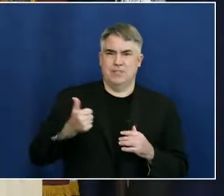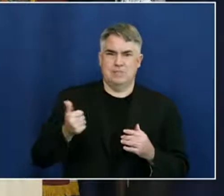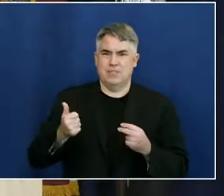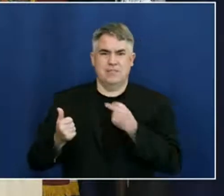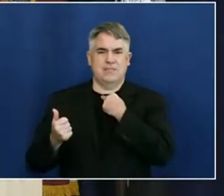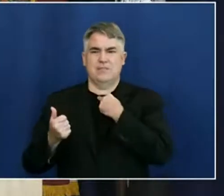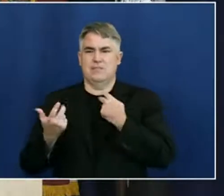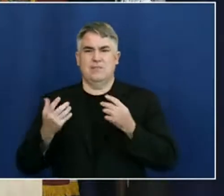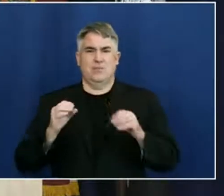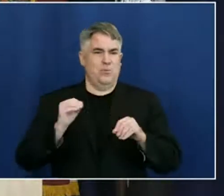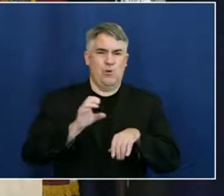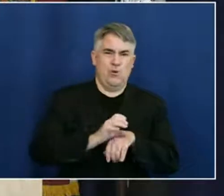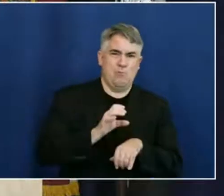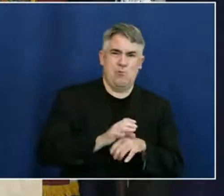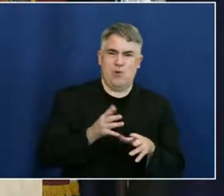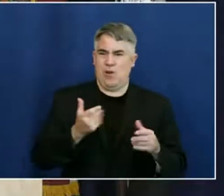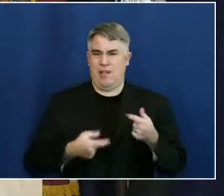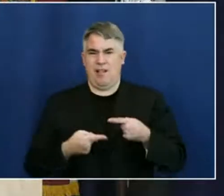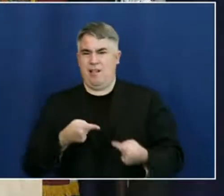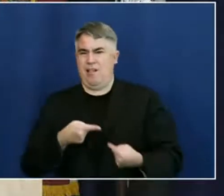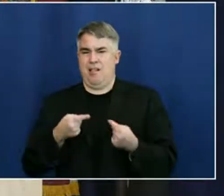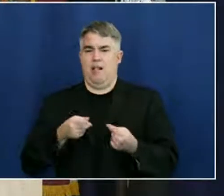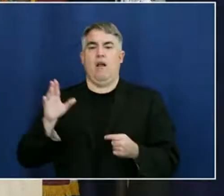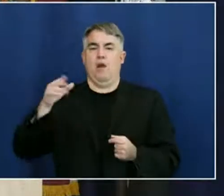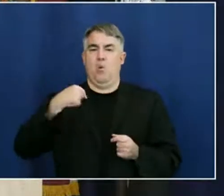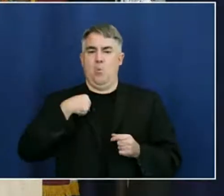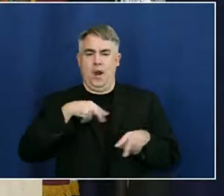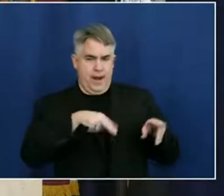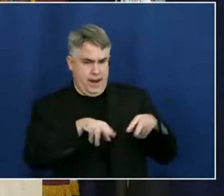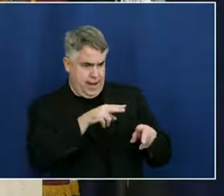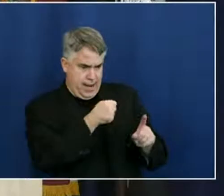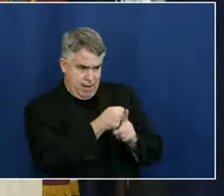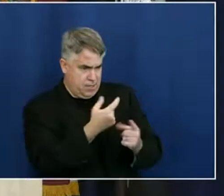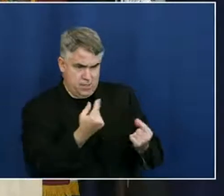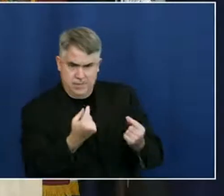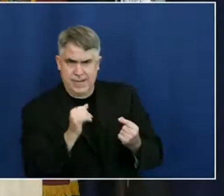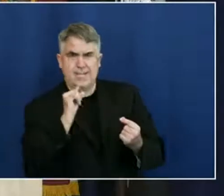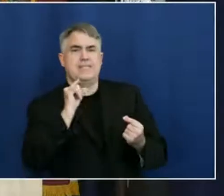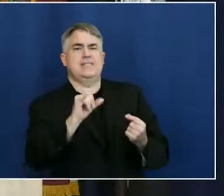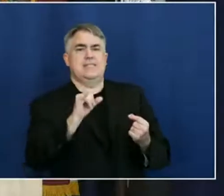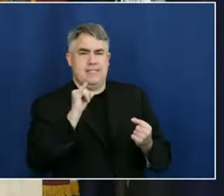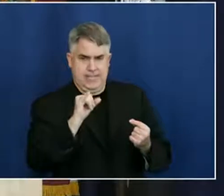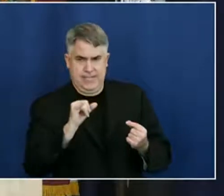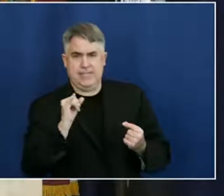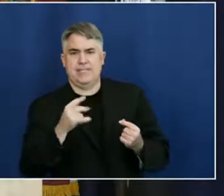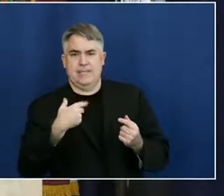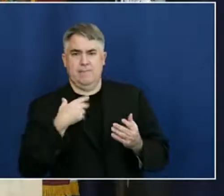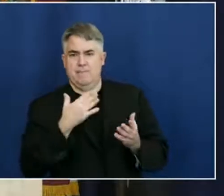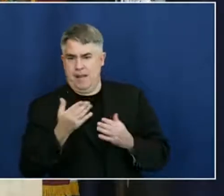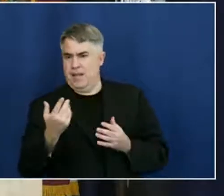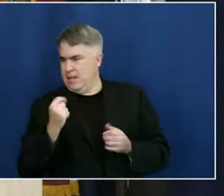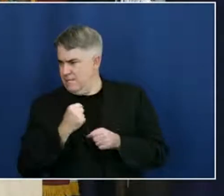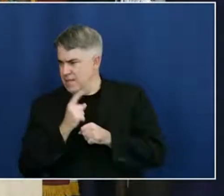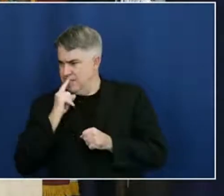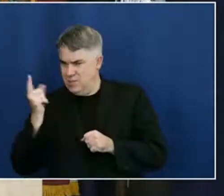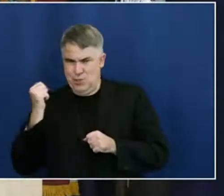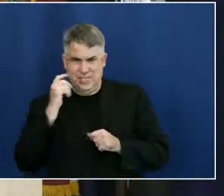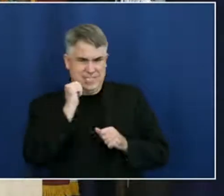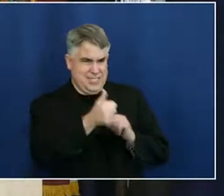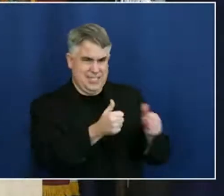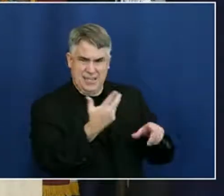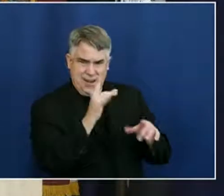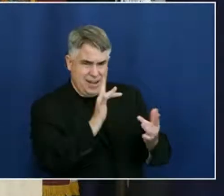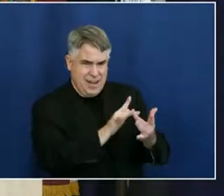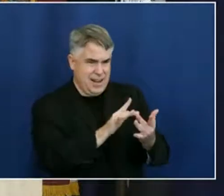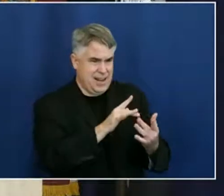at the different impacts that they're having so we can make some of those changes, like making sure that we're expanding capacity at 211. And so we're